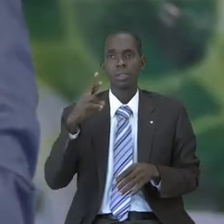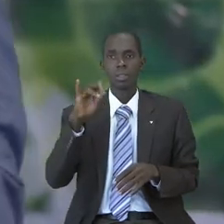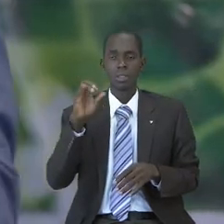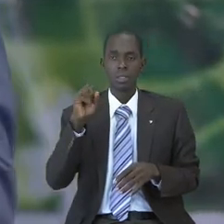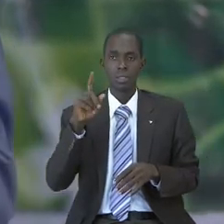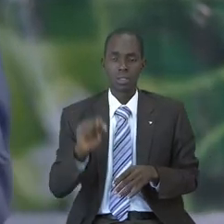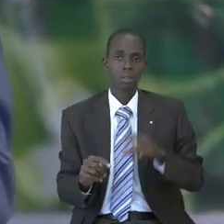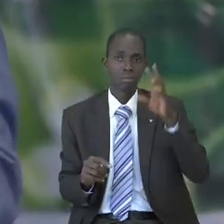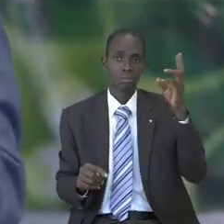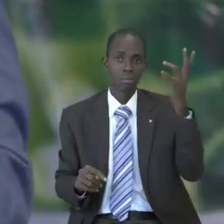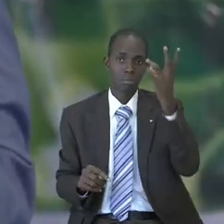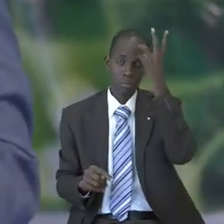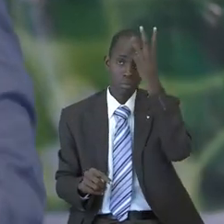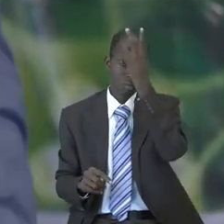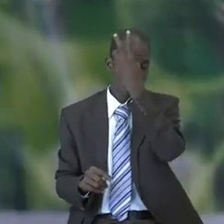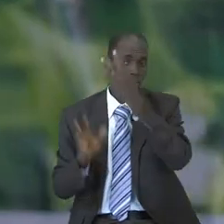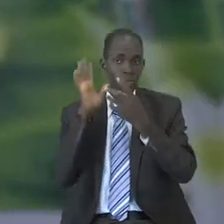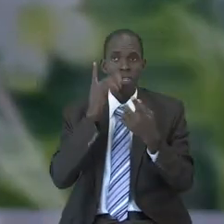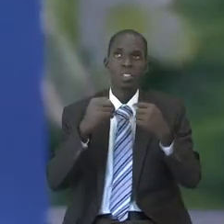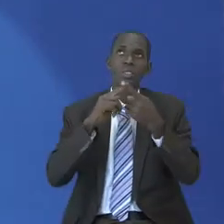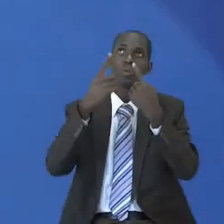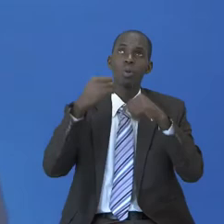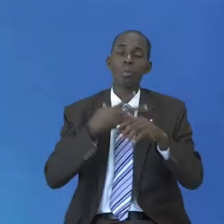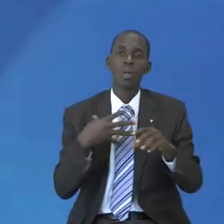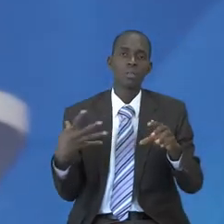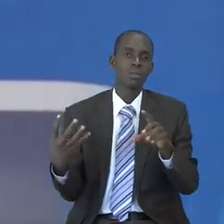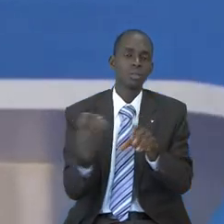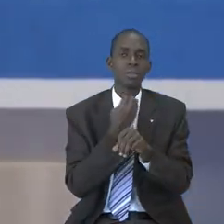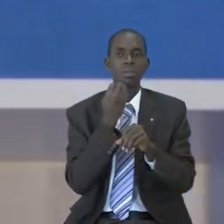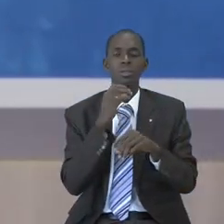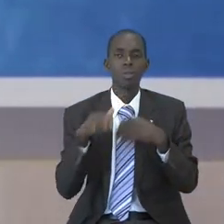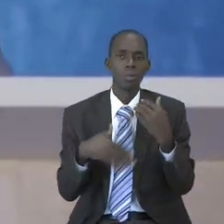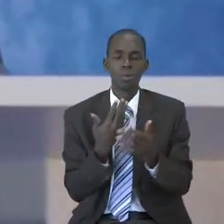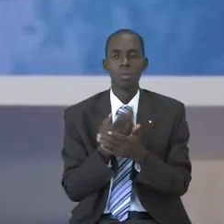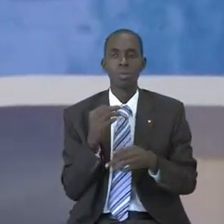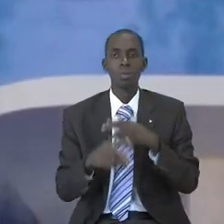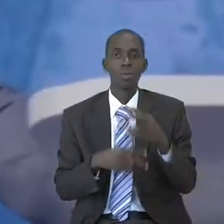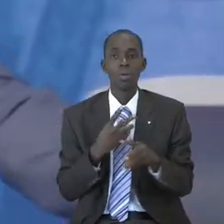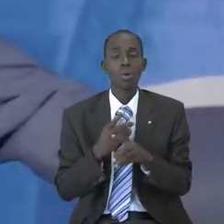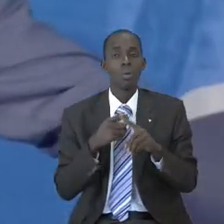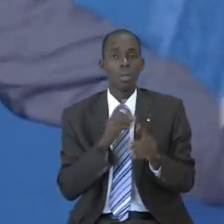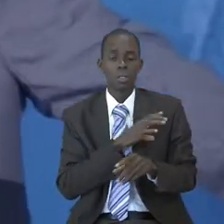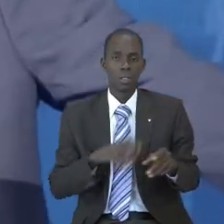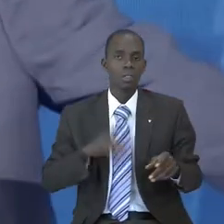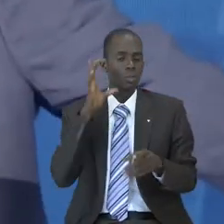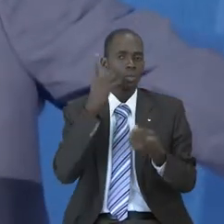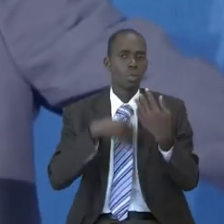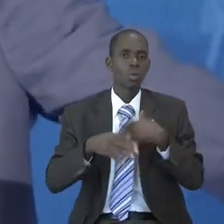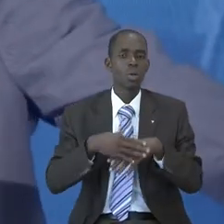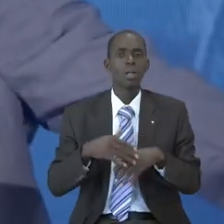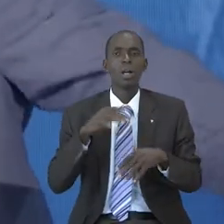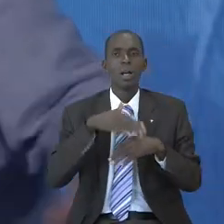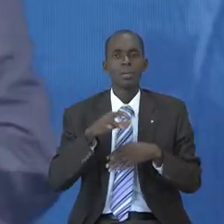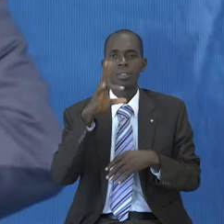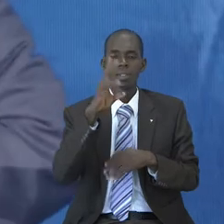try to possess the world. And then Christ will come after 7 years of the great